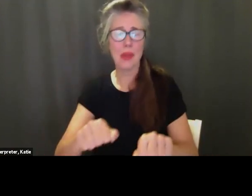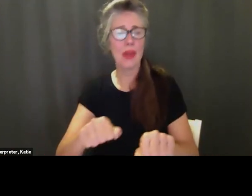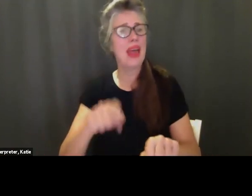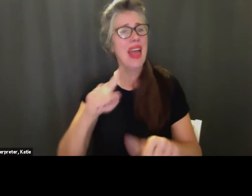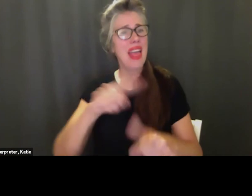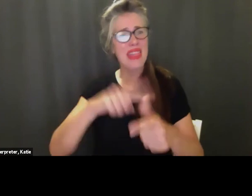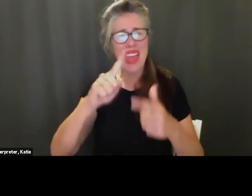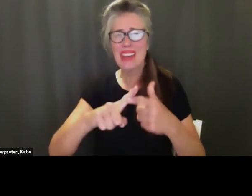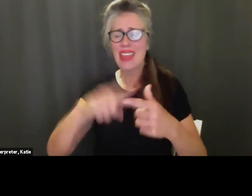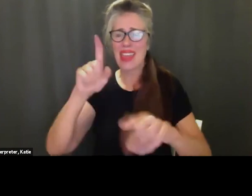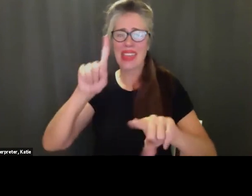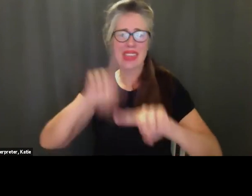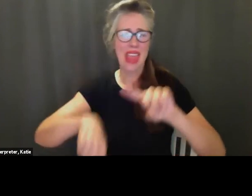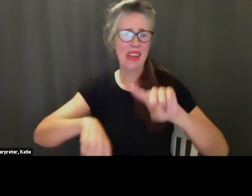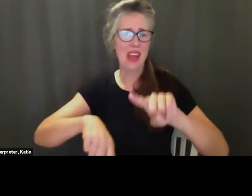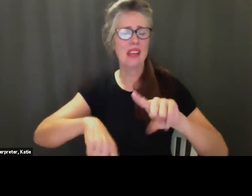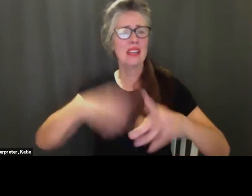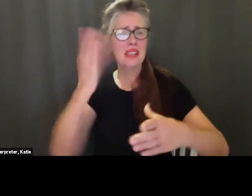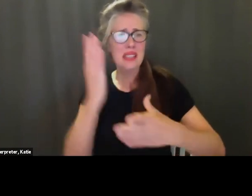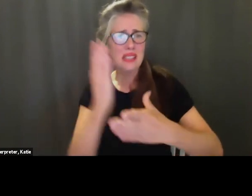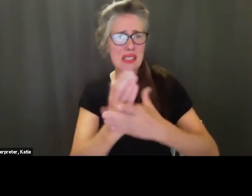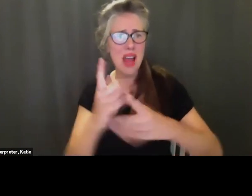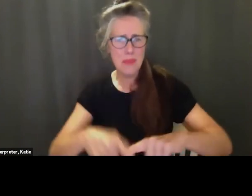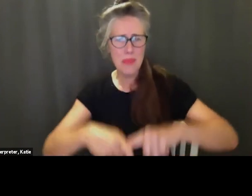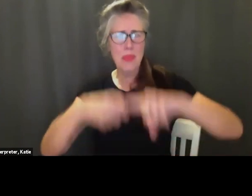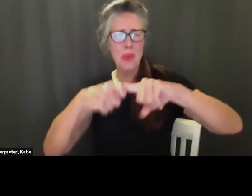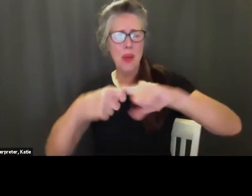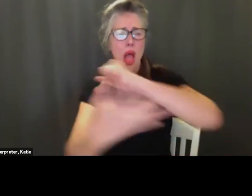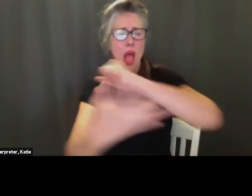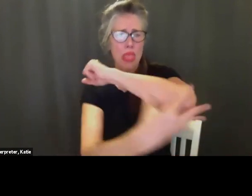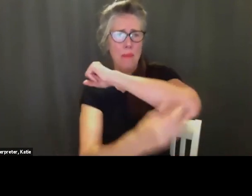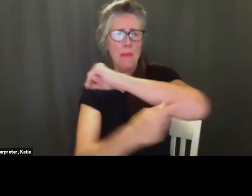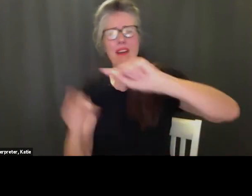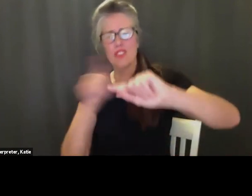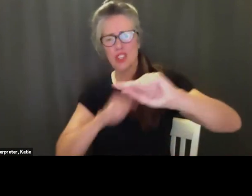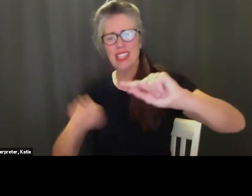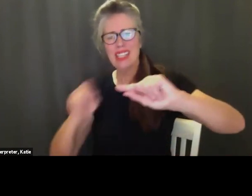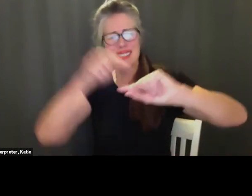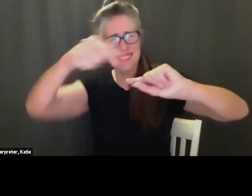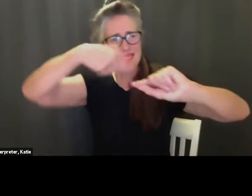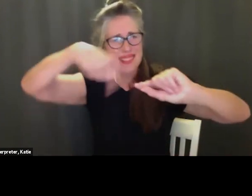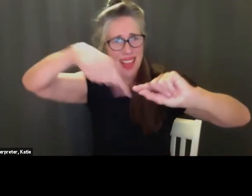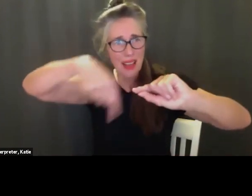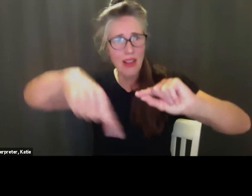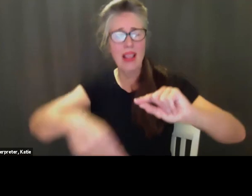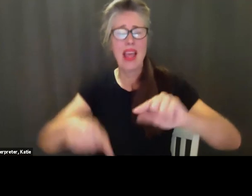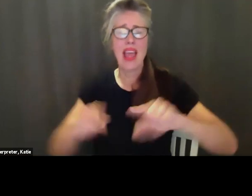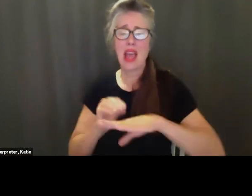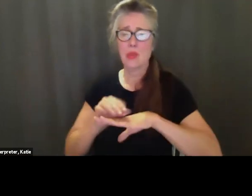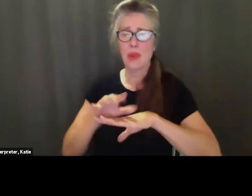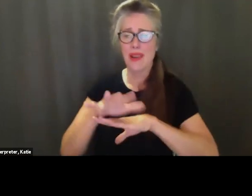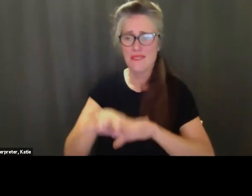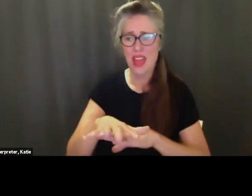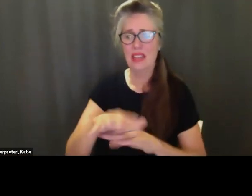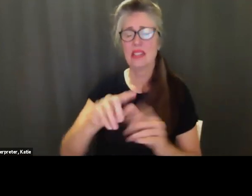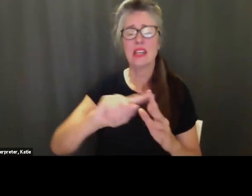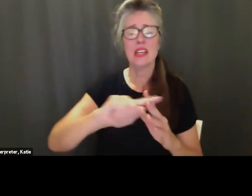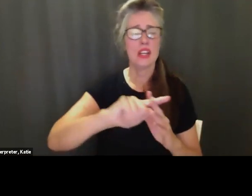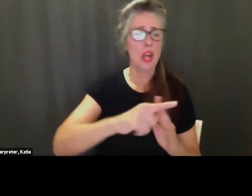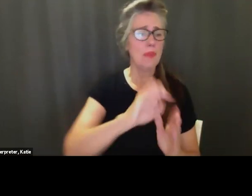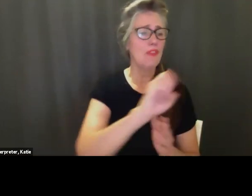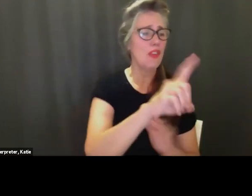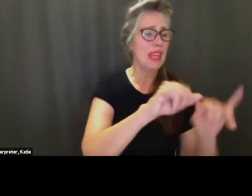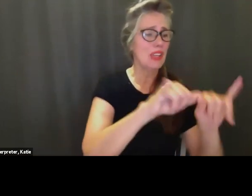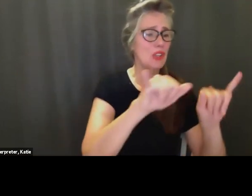poverty cycle. And it also has ramifications for actually going from the education